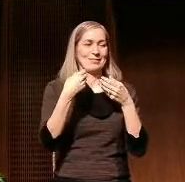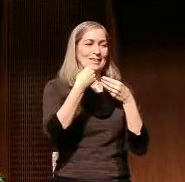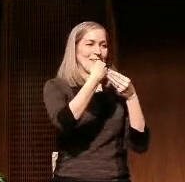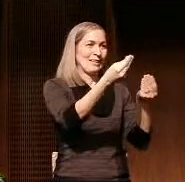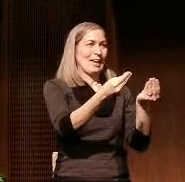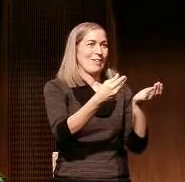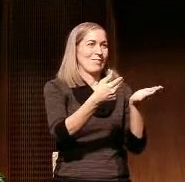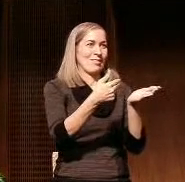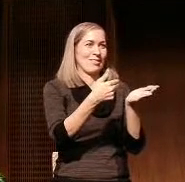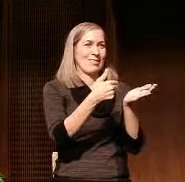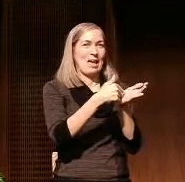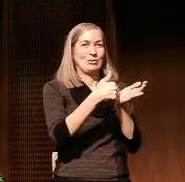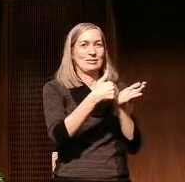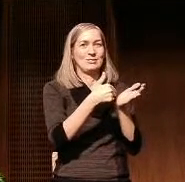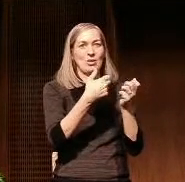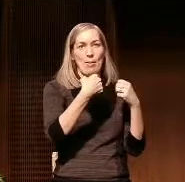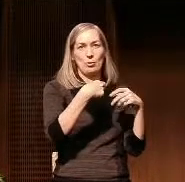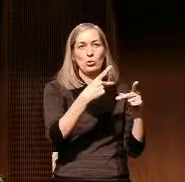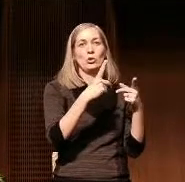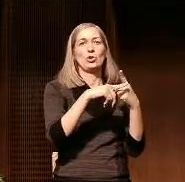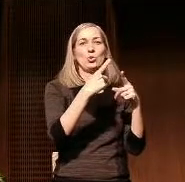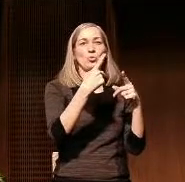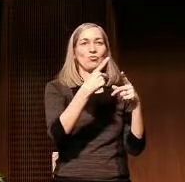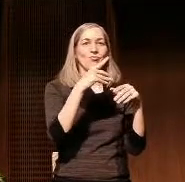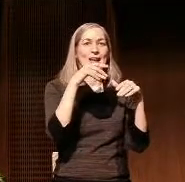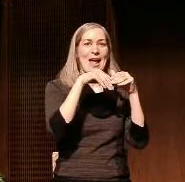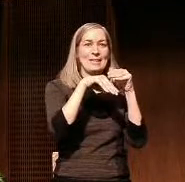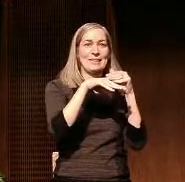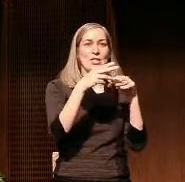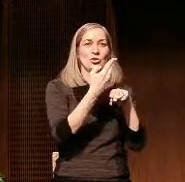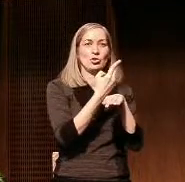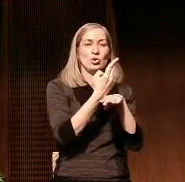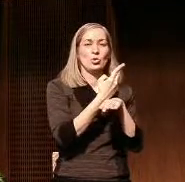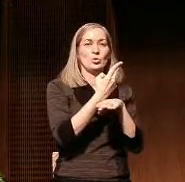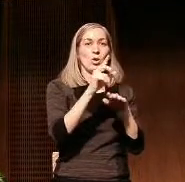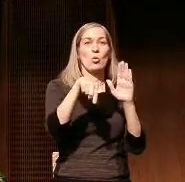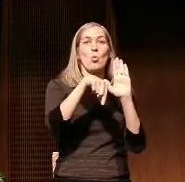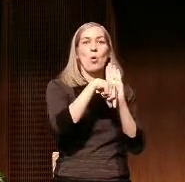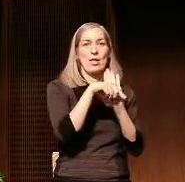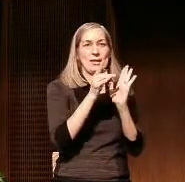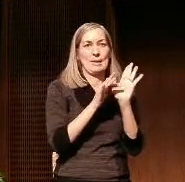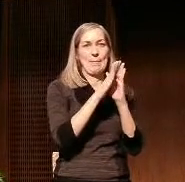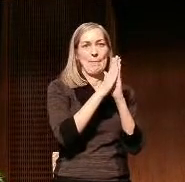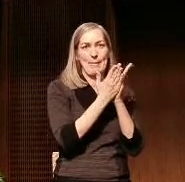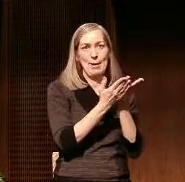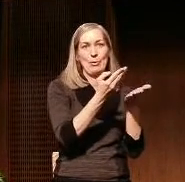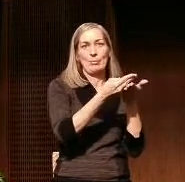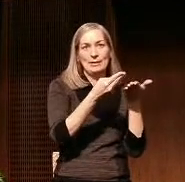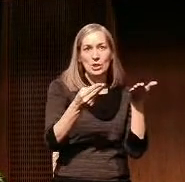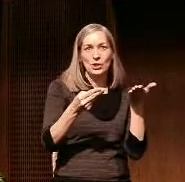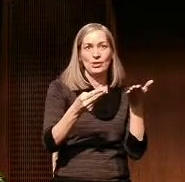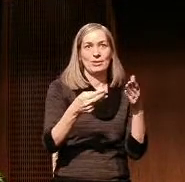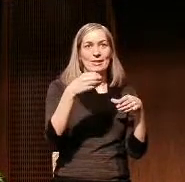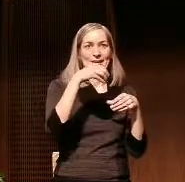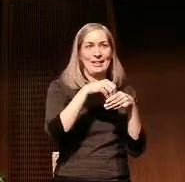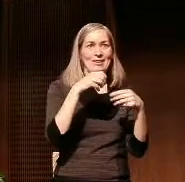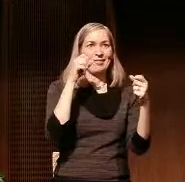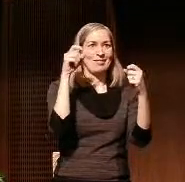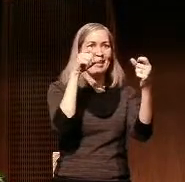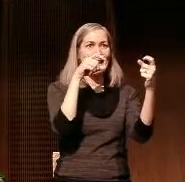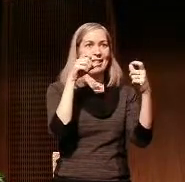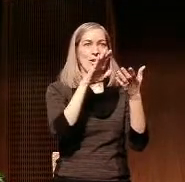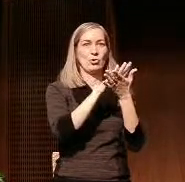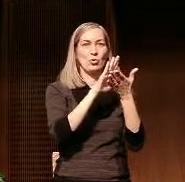access and use quality Bible teaching material, whether it be in a satellite school, on their